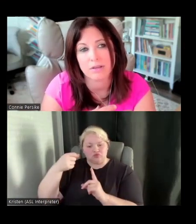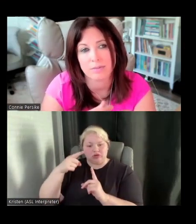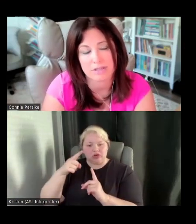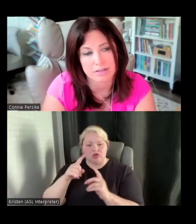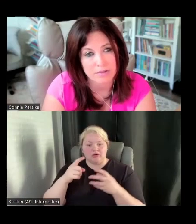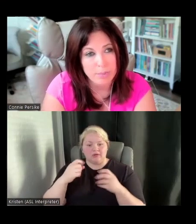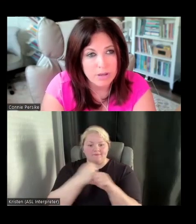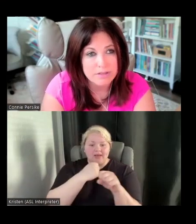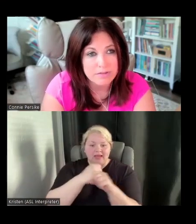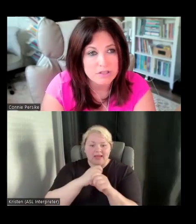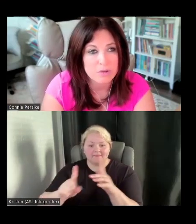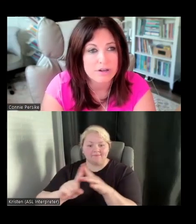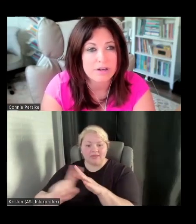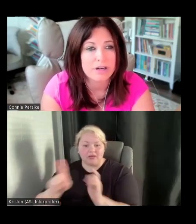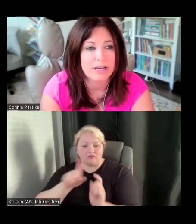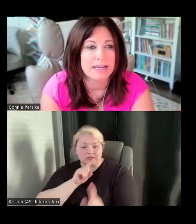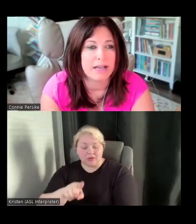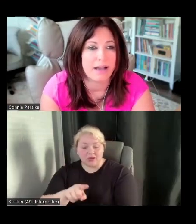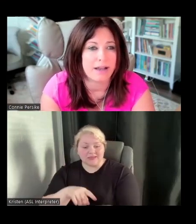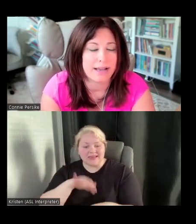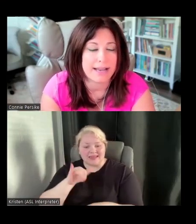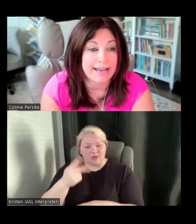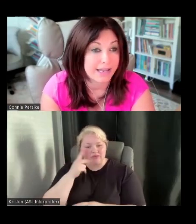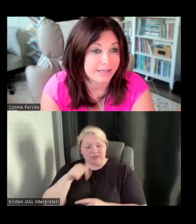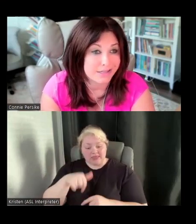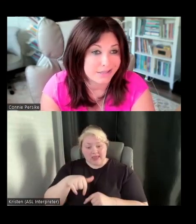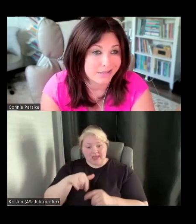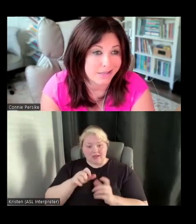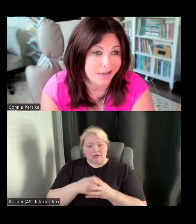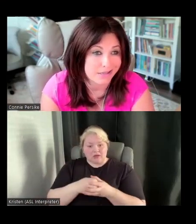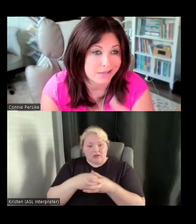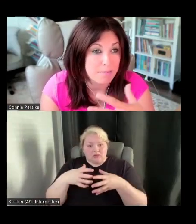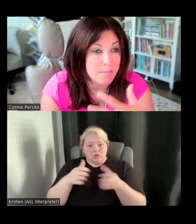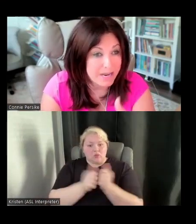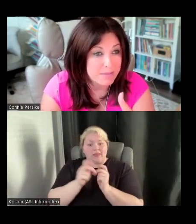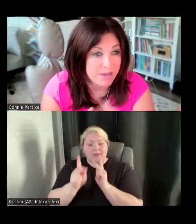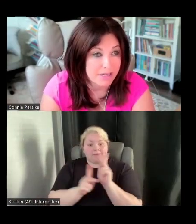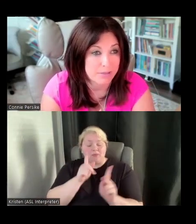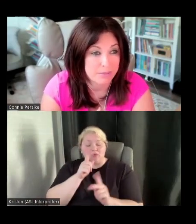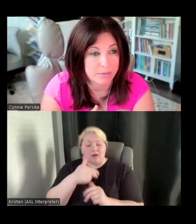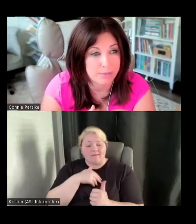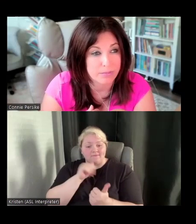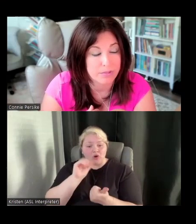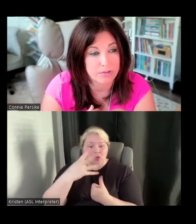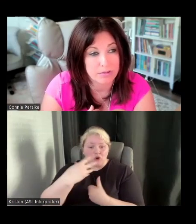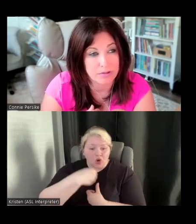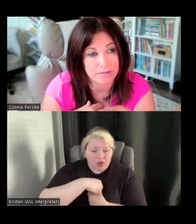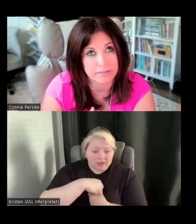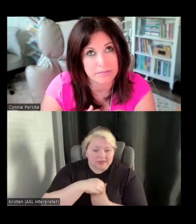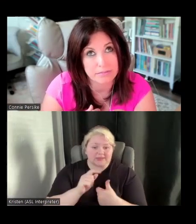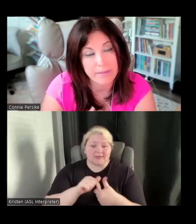ADHD, with obsessive compulsive disorder, and that many